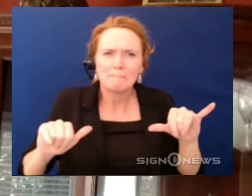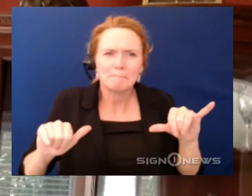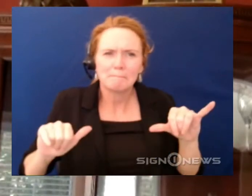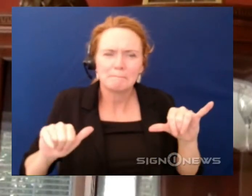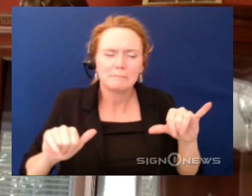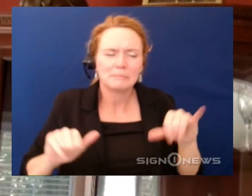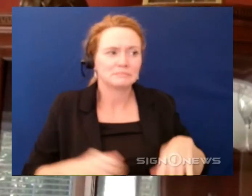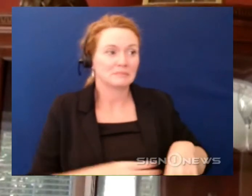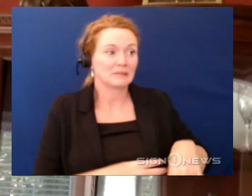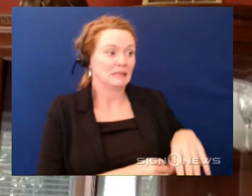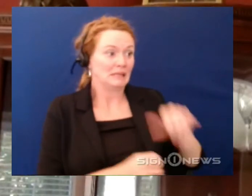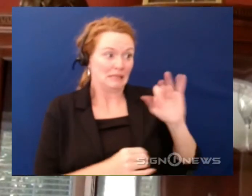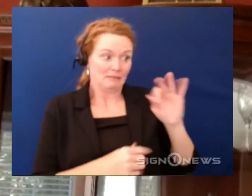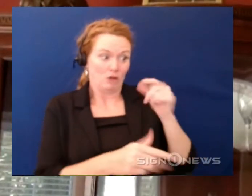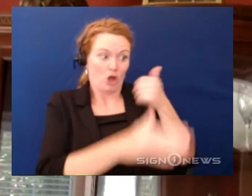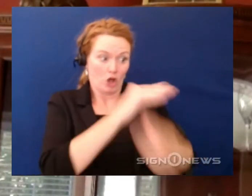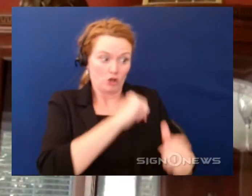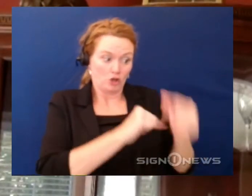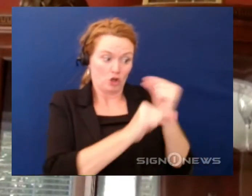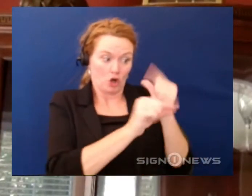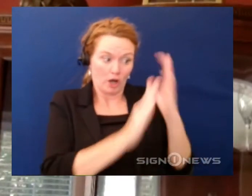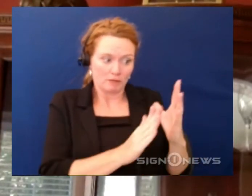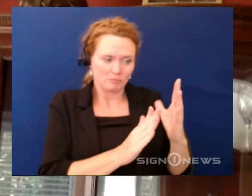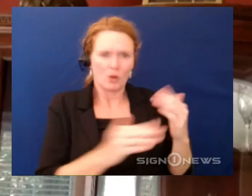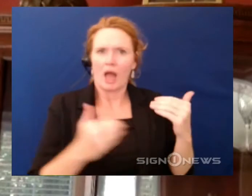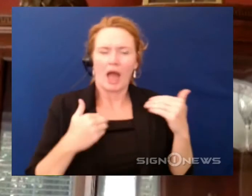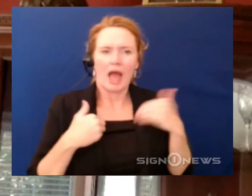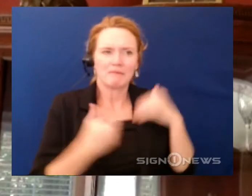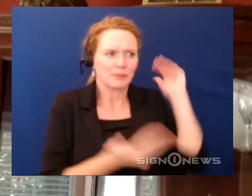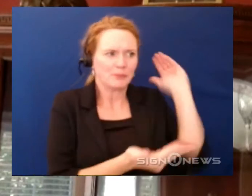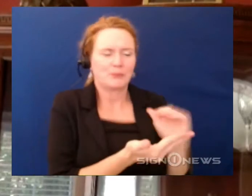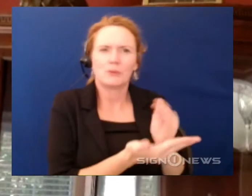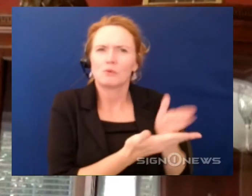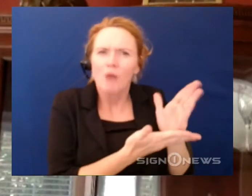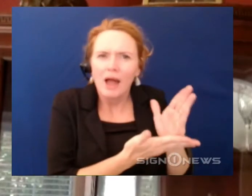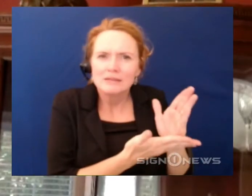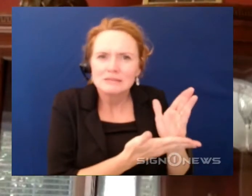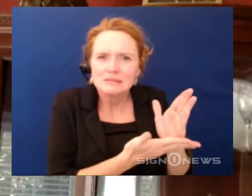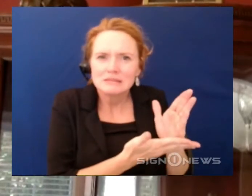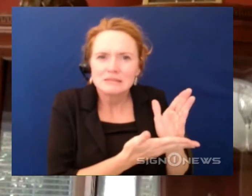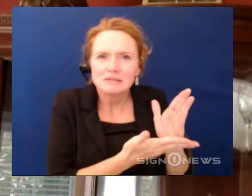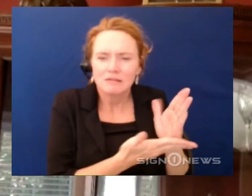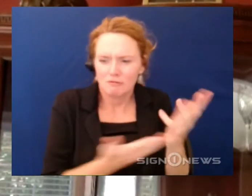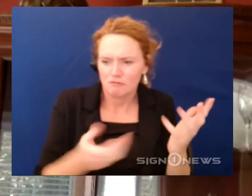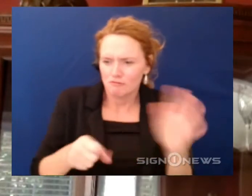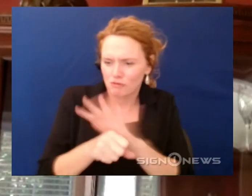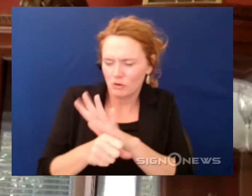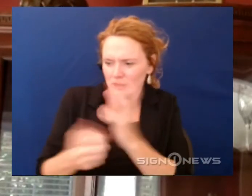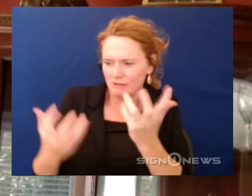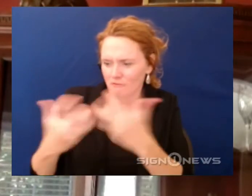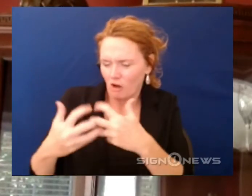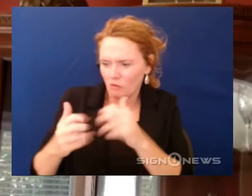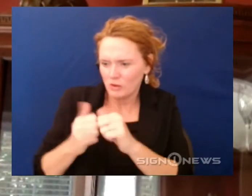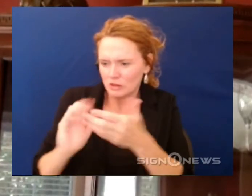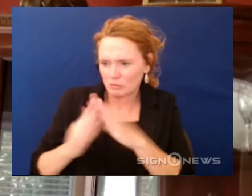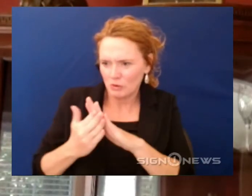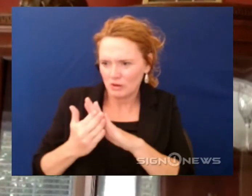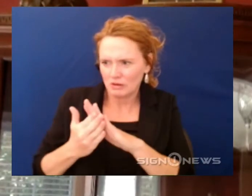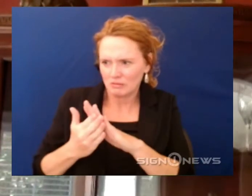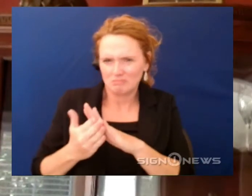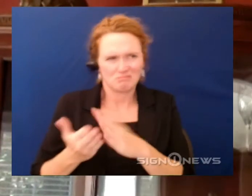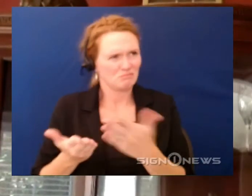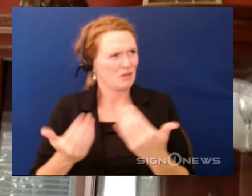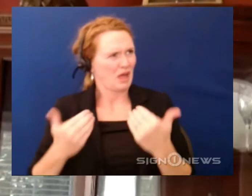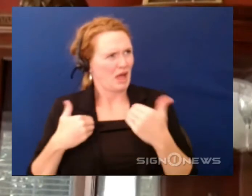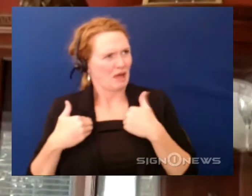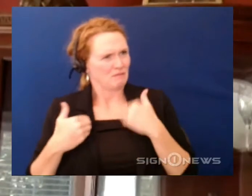you don't have your rights. And you can't be part of your community if you don't have all your civil and human rights. You're